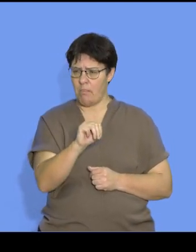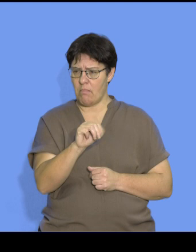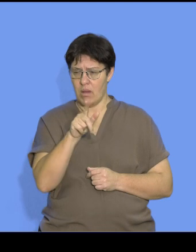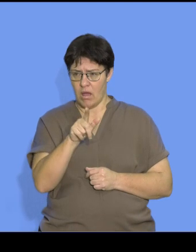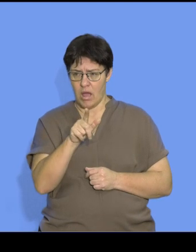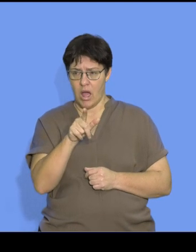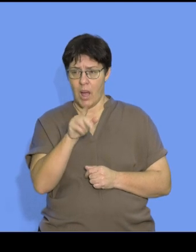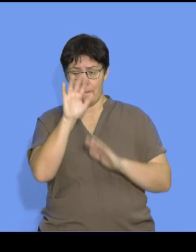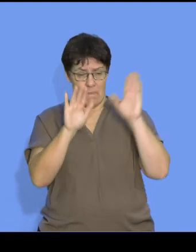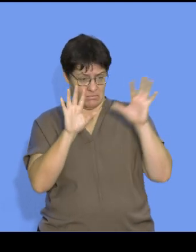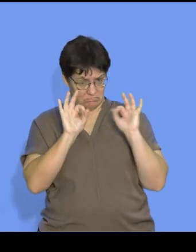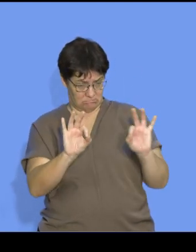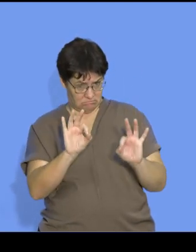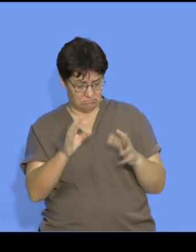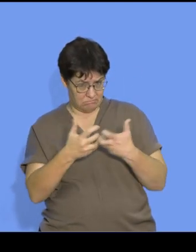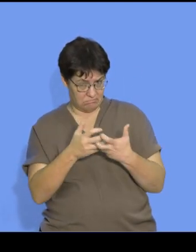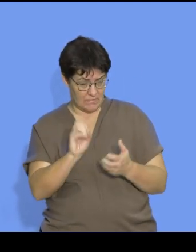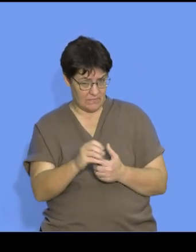pattern.